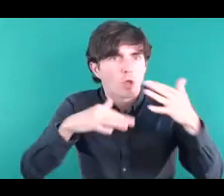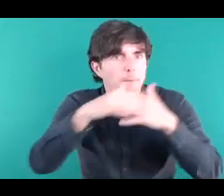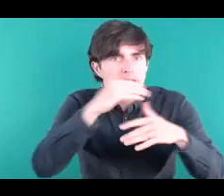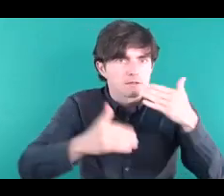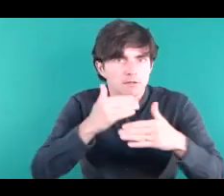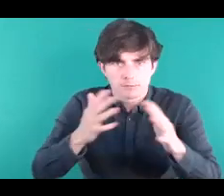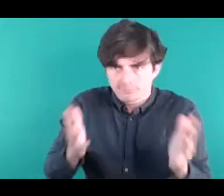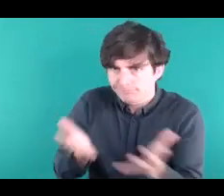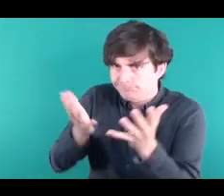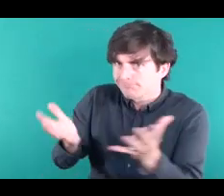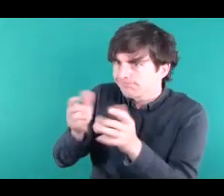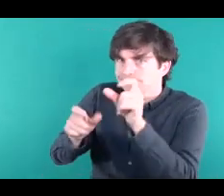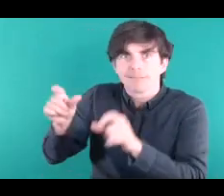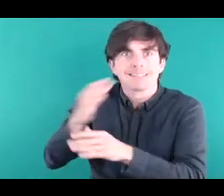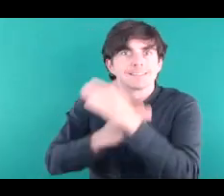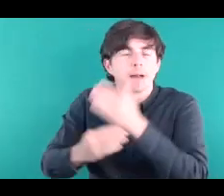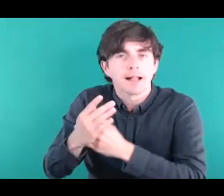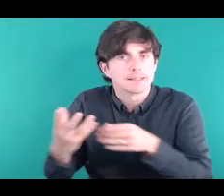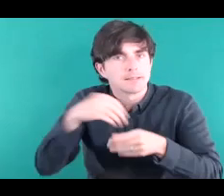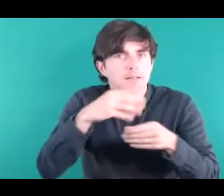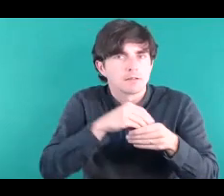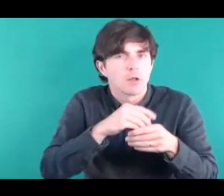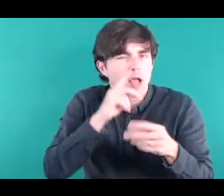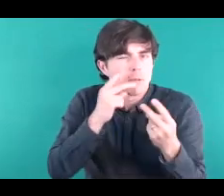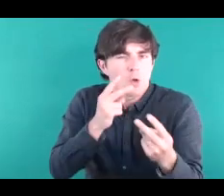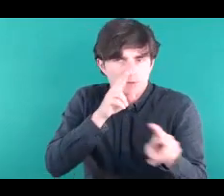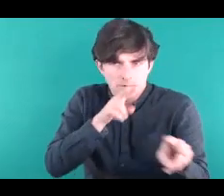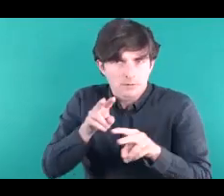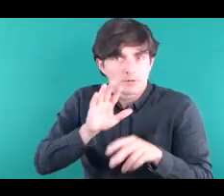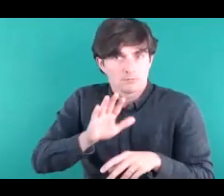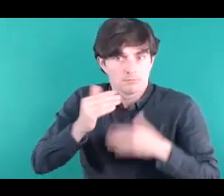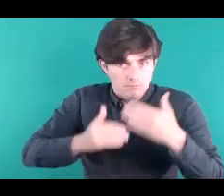on economic recovery, that also